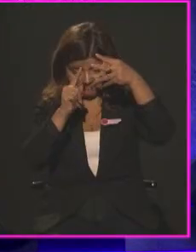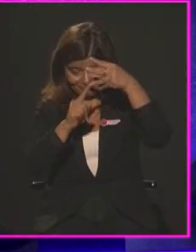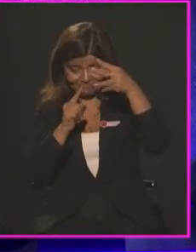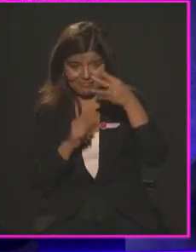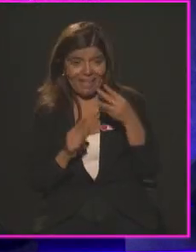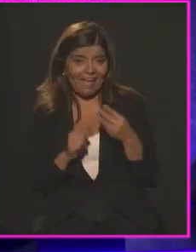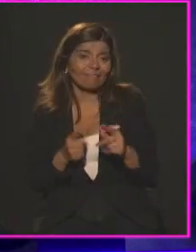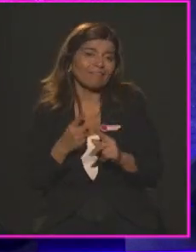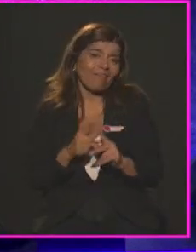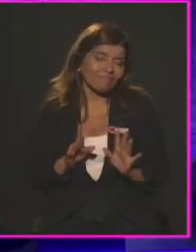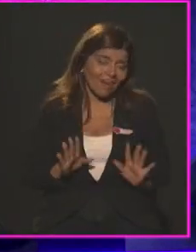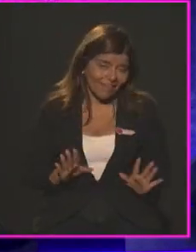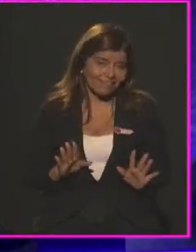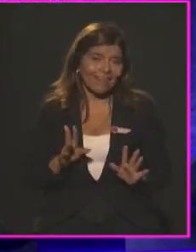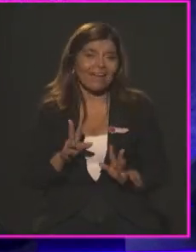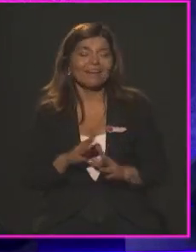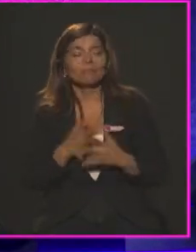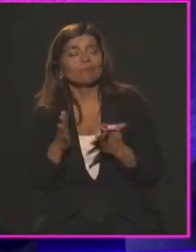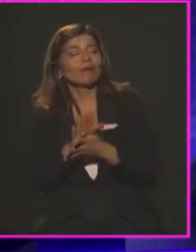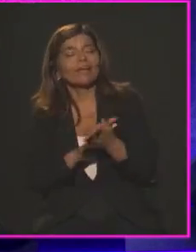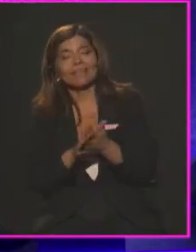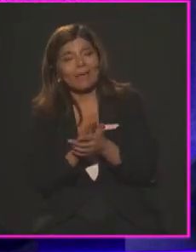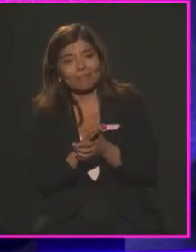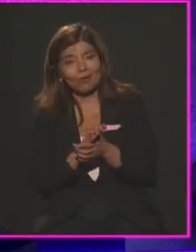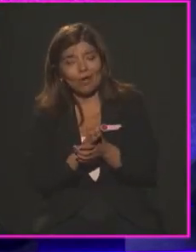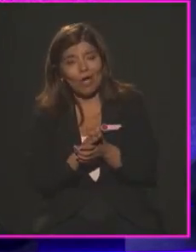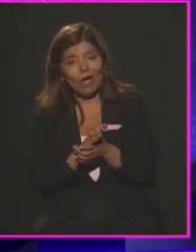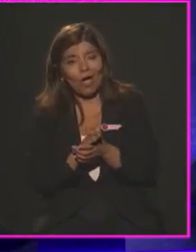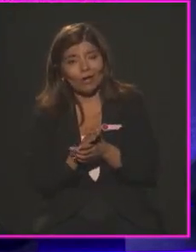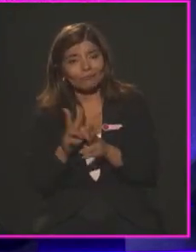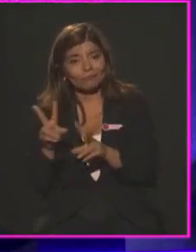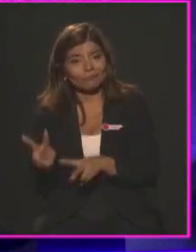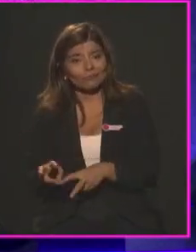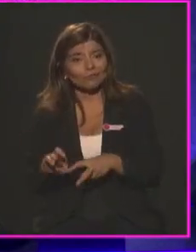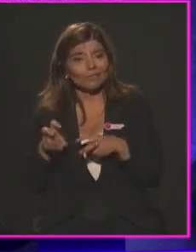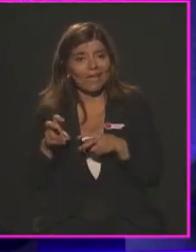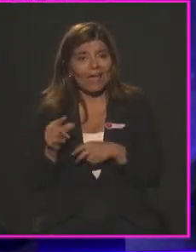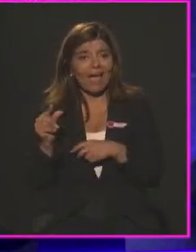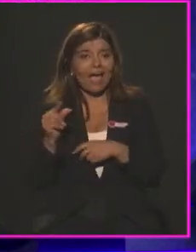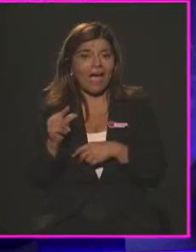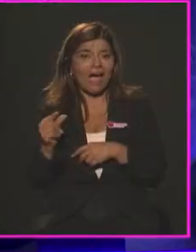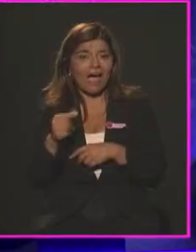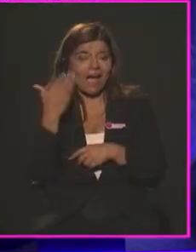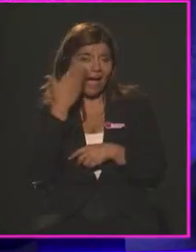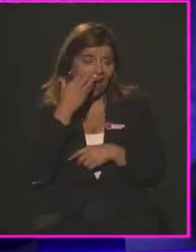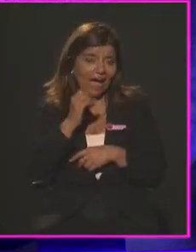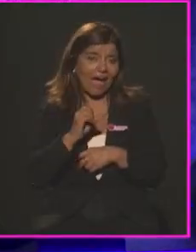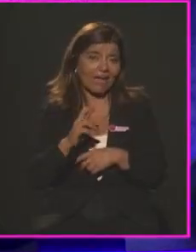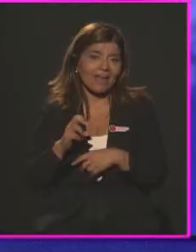farm of blueberries here in Chile versus, say, a market in Africa.